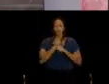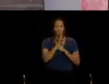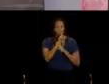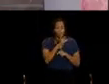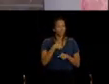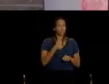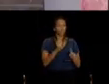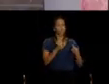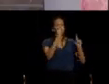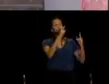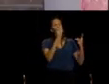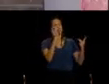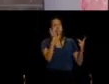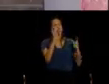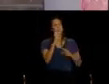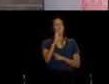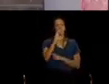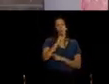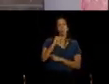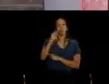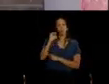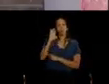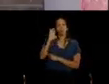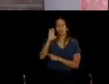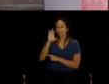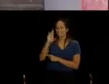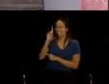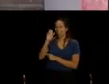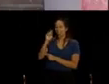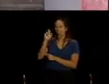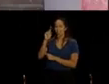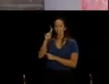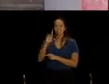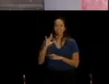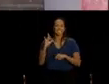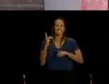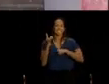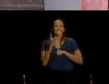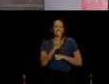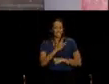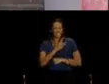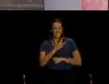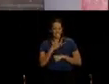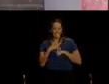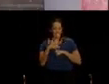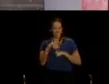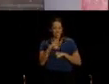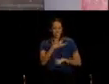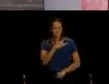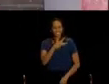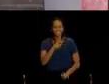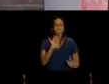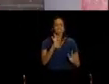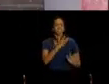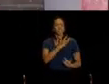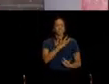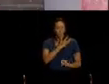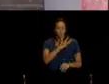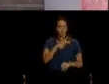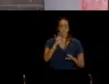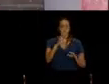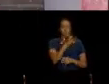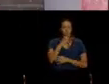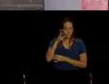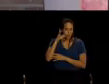old McDonald's Sensory Farm. It's a hit. If you haven't been there, please check it out before you leave today. The room